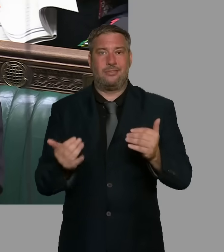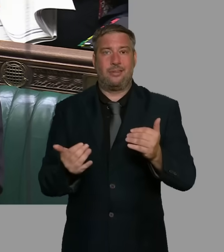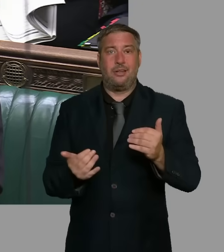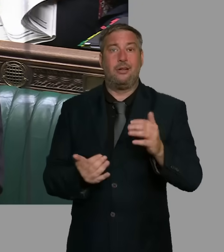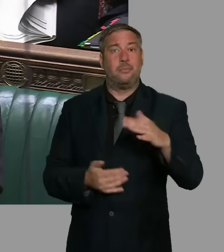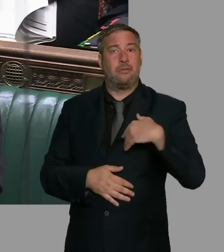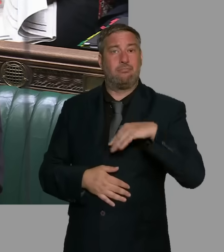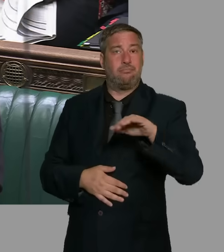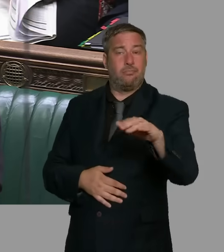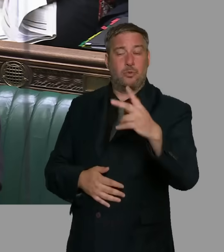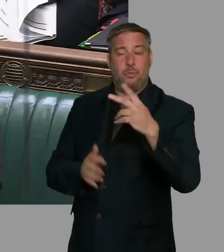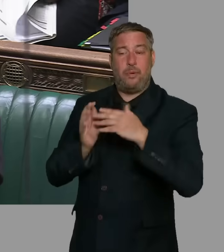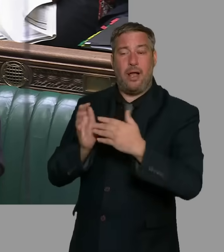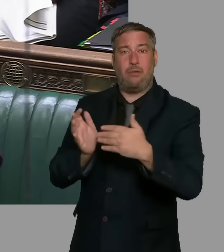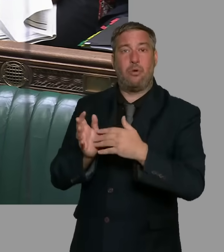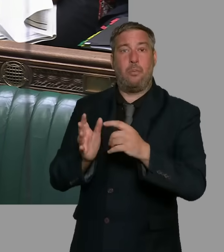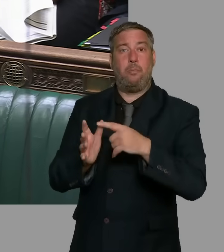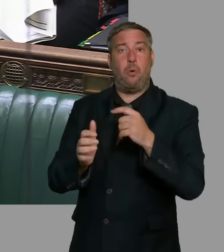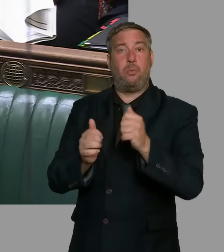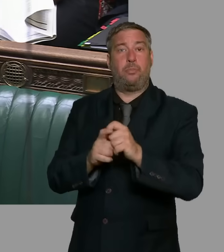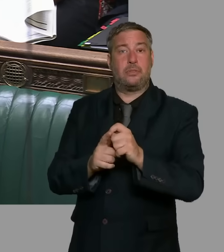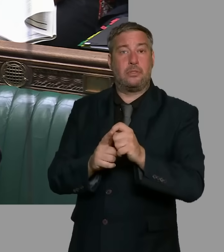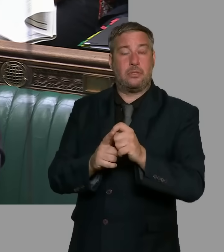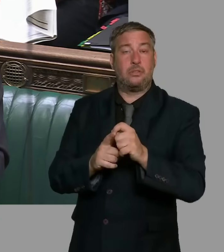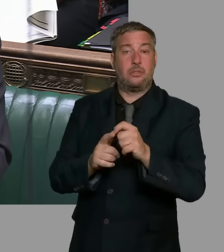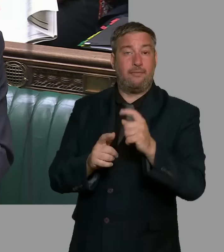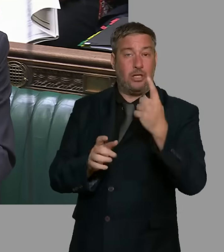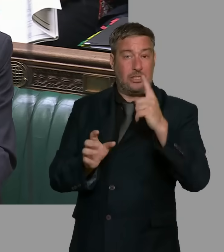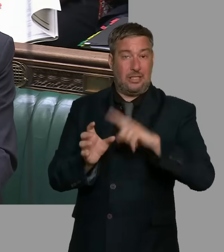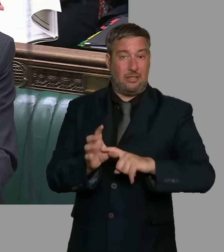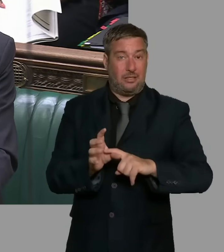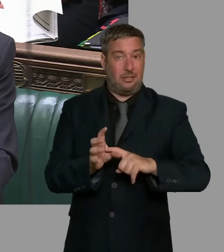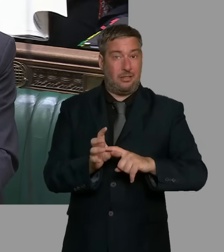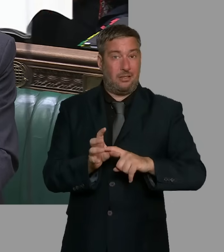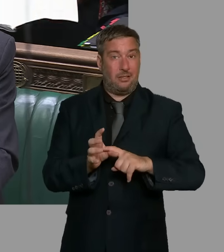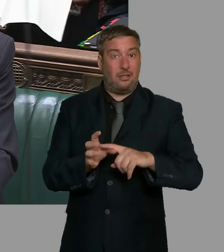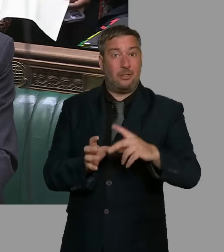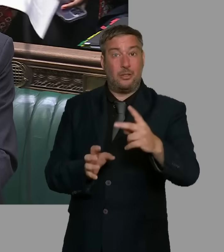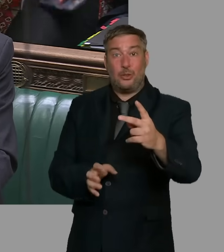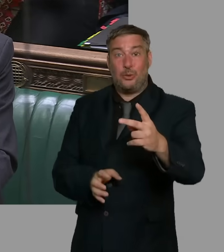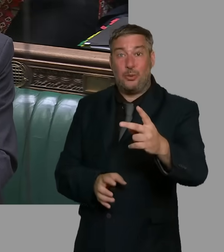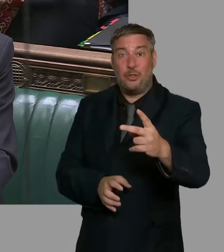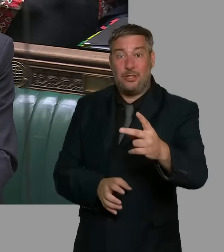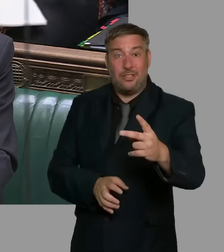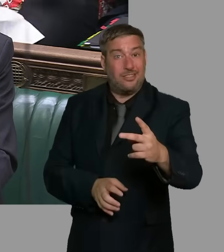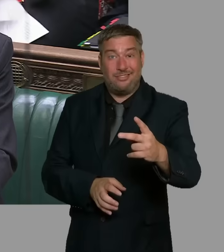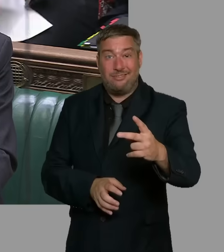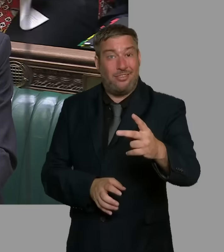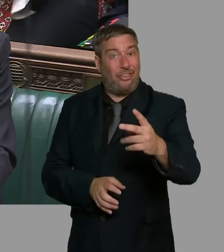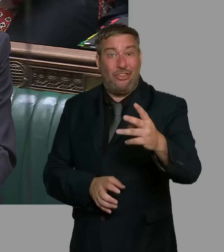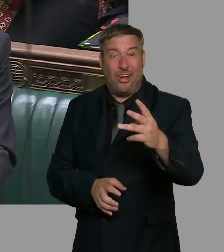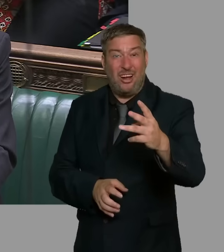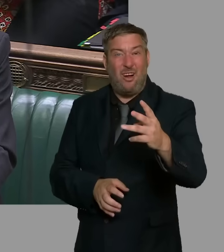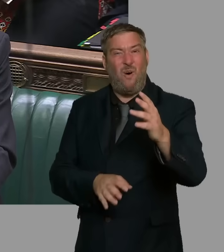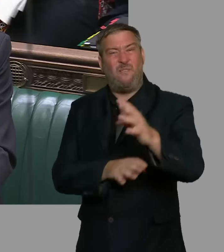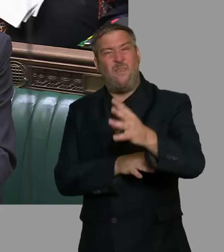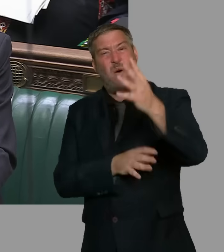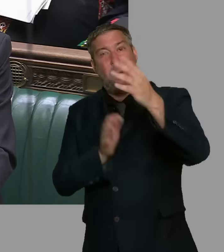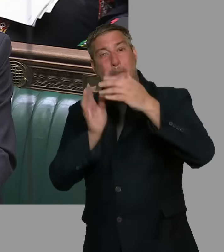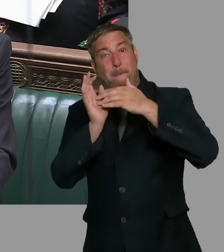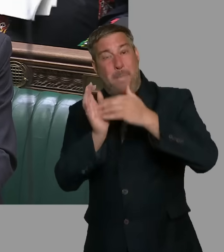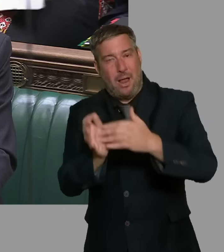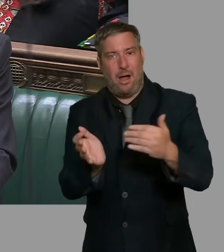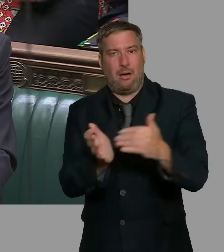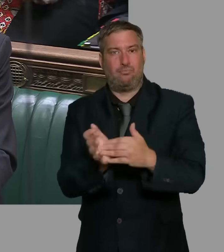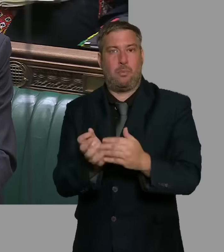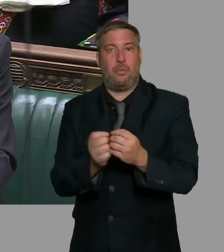the dangerous rat in our hospitals. The National League tables, Mr. Speaker, that we published this week will make sure that investment goes where it's needed